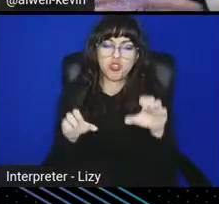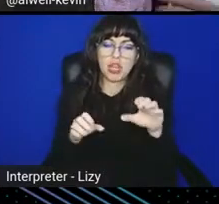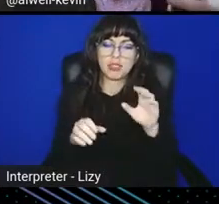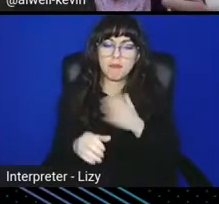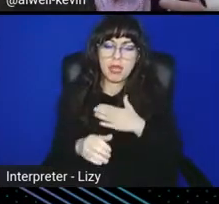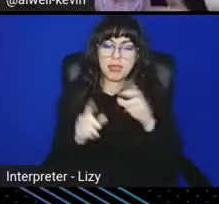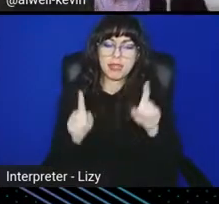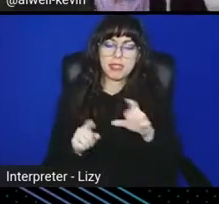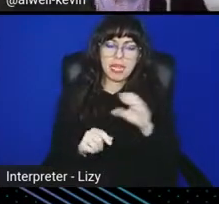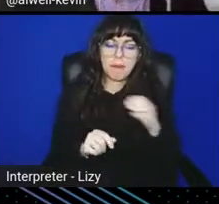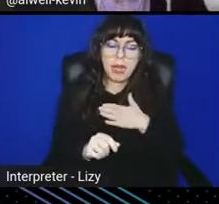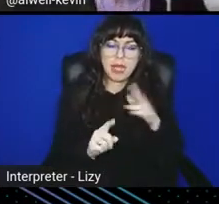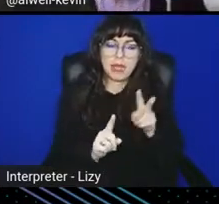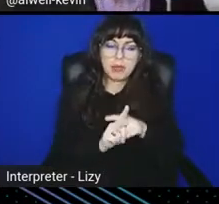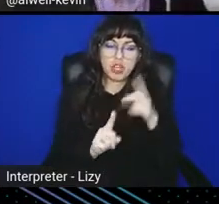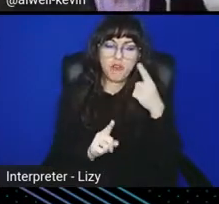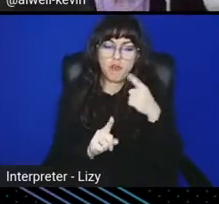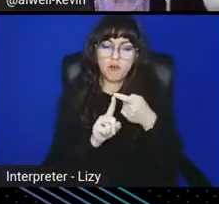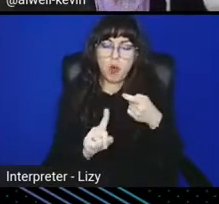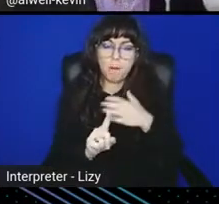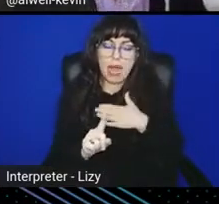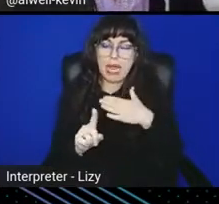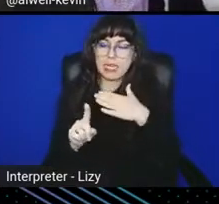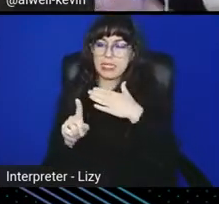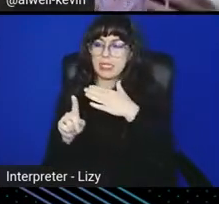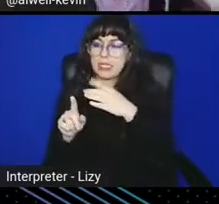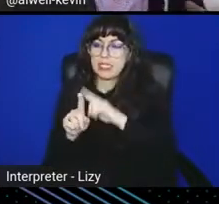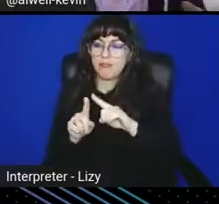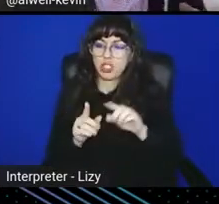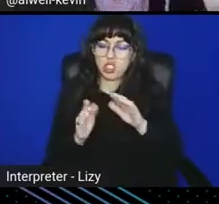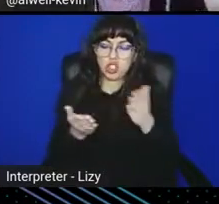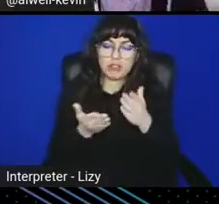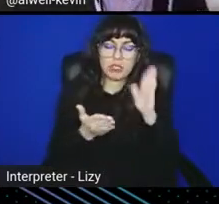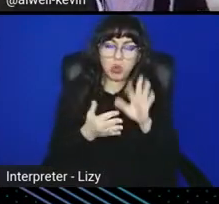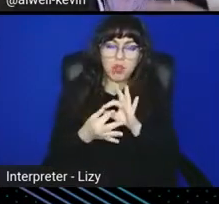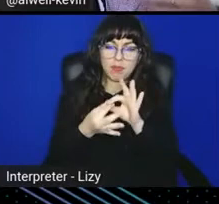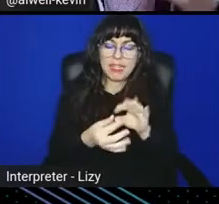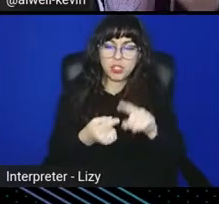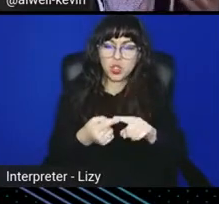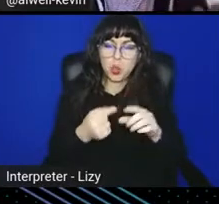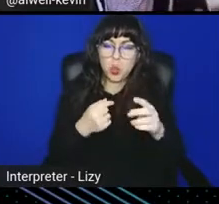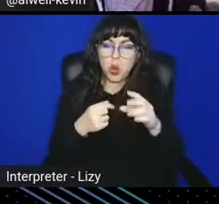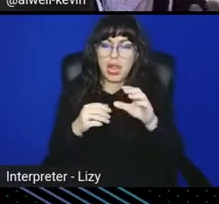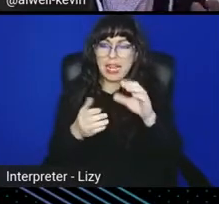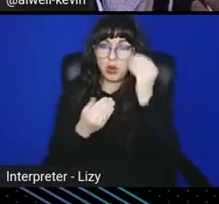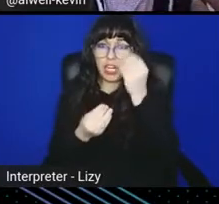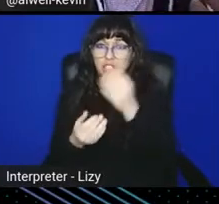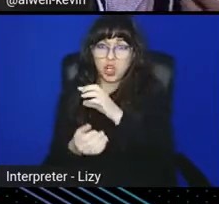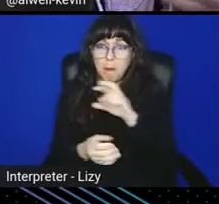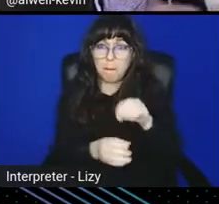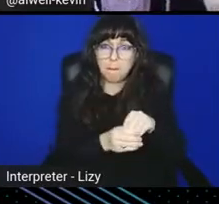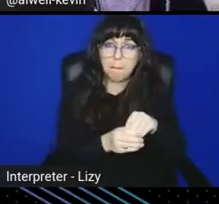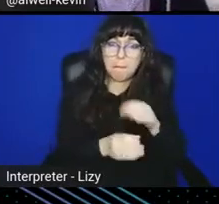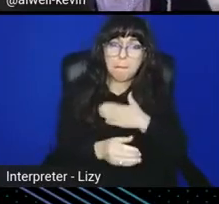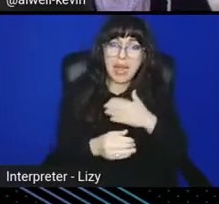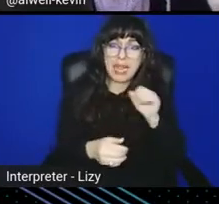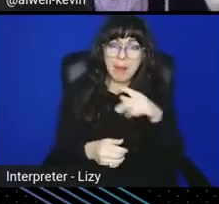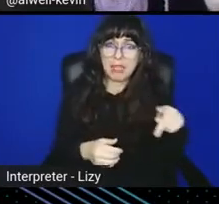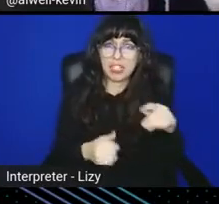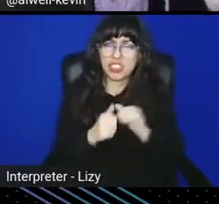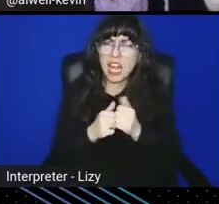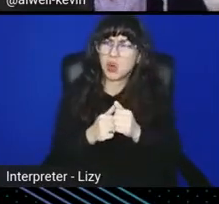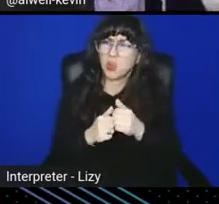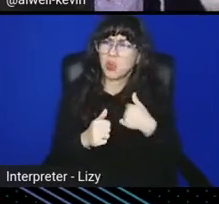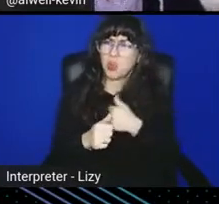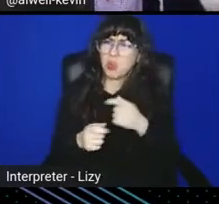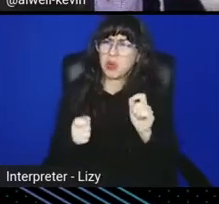my implementation for my different services is going to lead to a credential making its way back in my application, is there a better way to do this? And